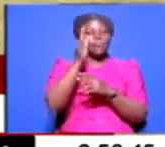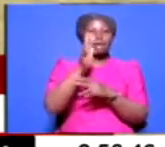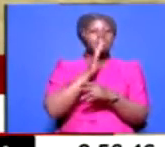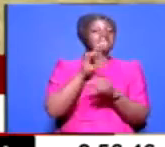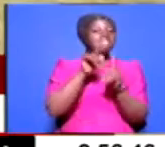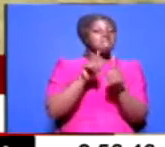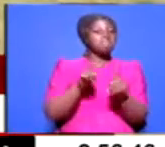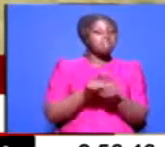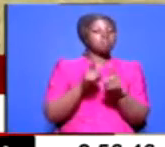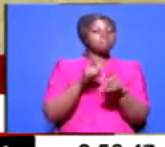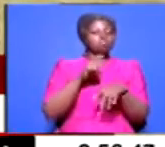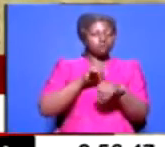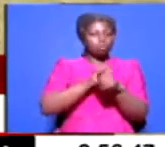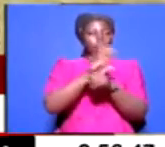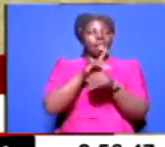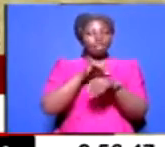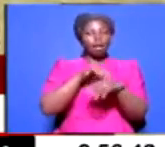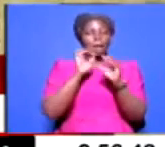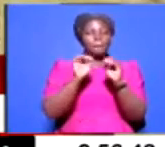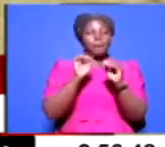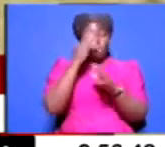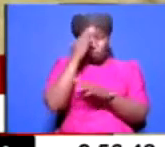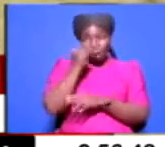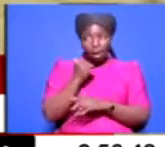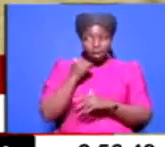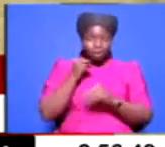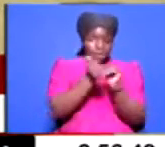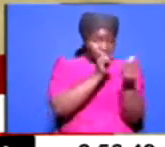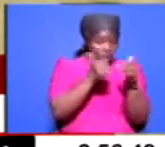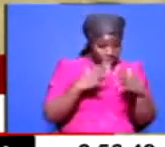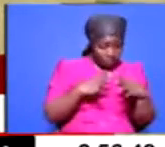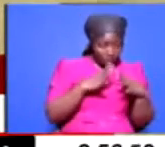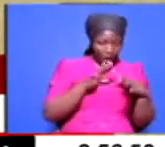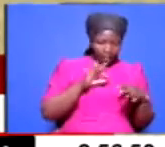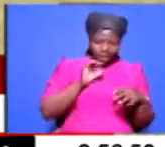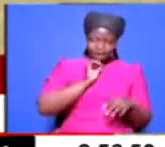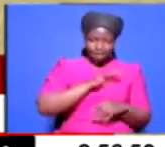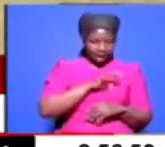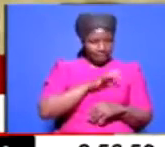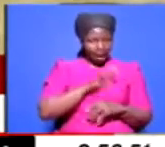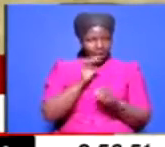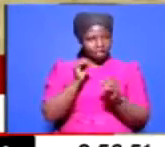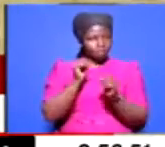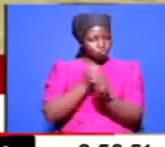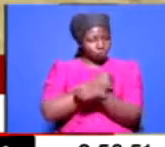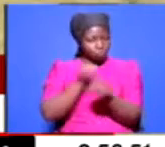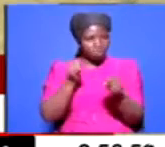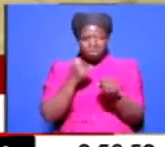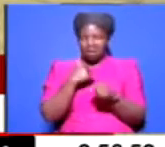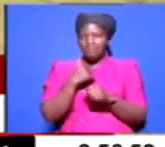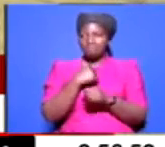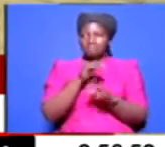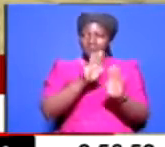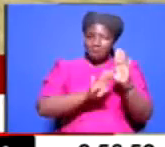of Corona, because athletes were fearing we would not have contact. So this time round,